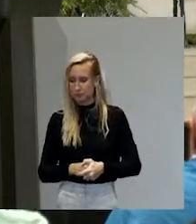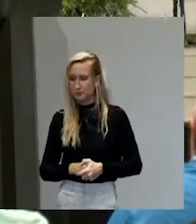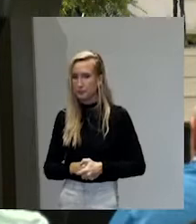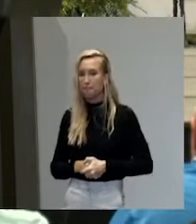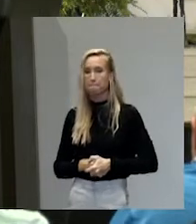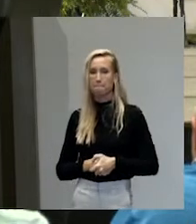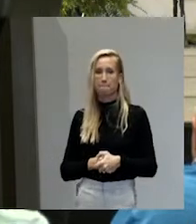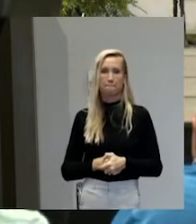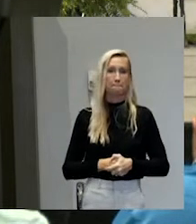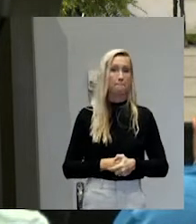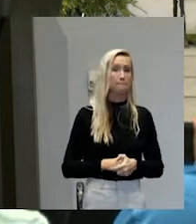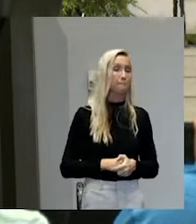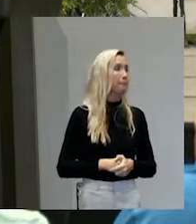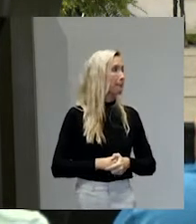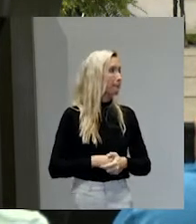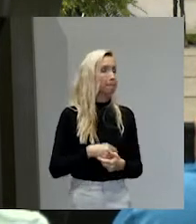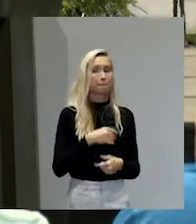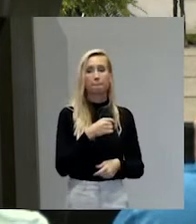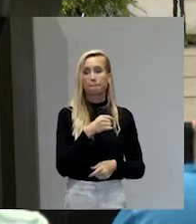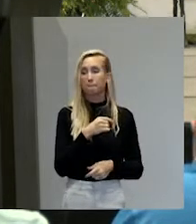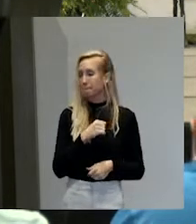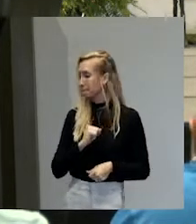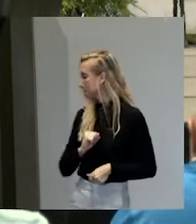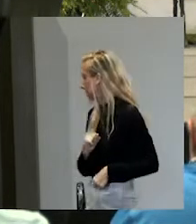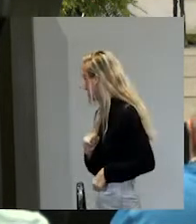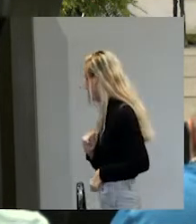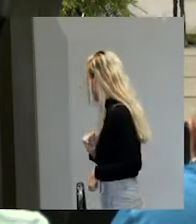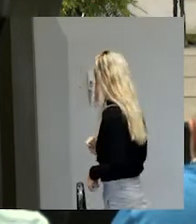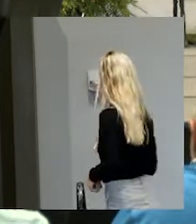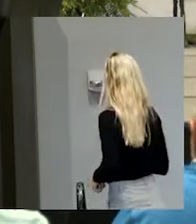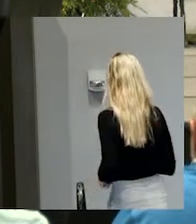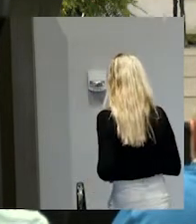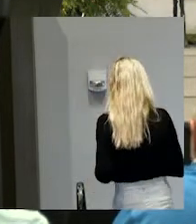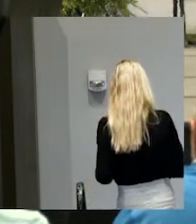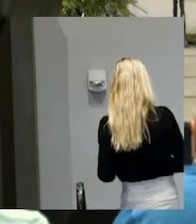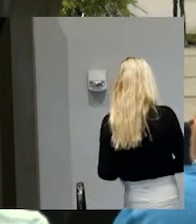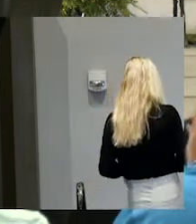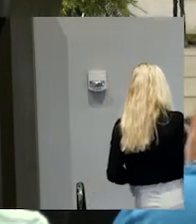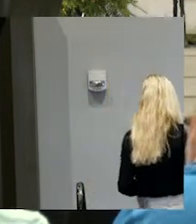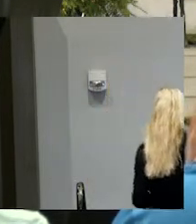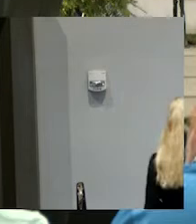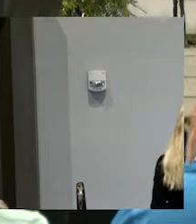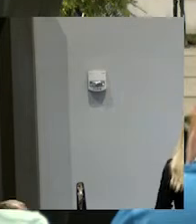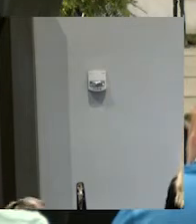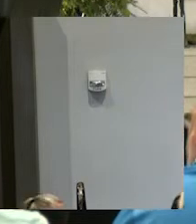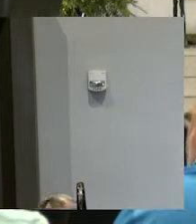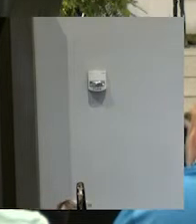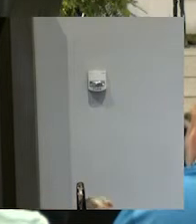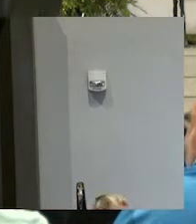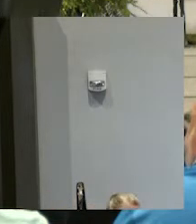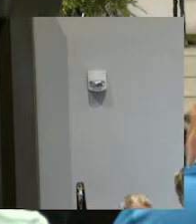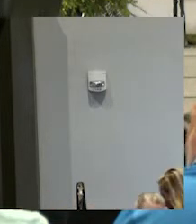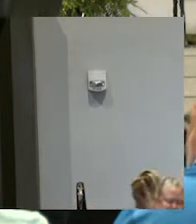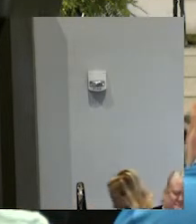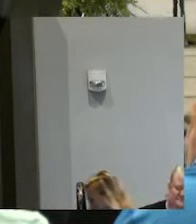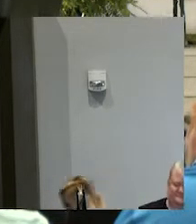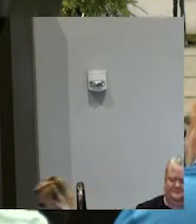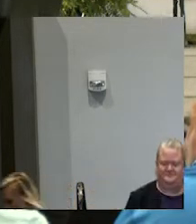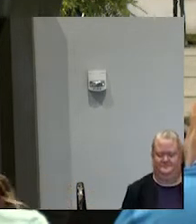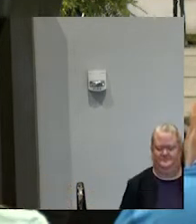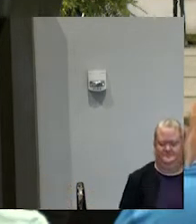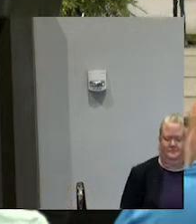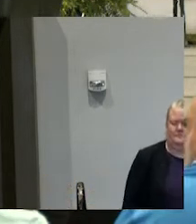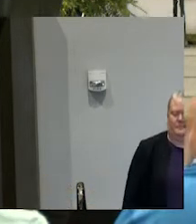From an advocacy standpoint, how much do the three of you see yourselves potentially as advocates? Do you